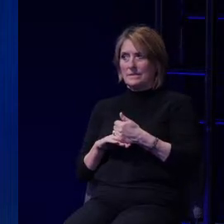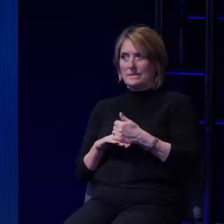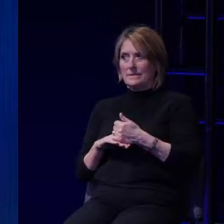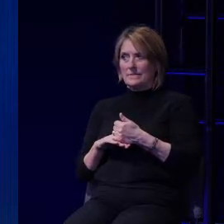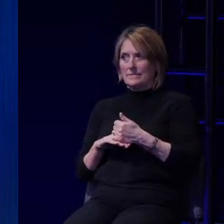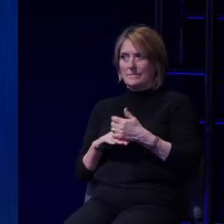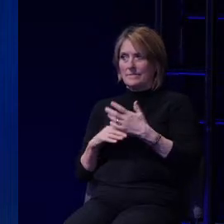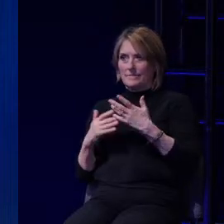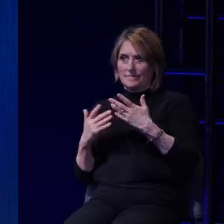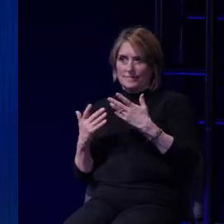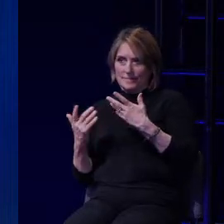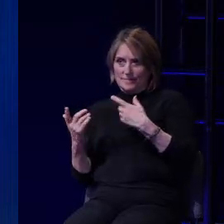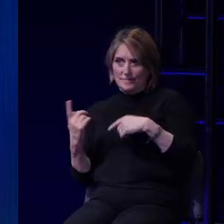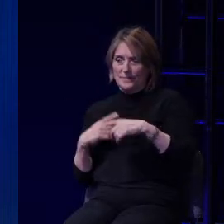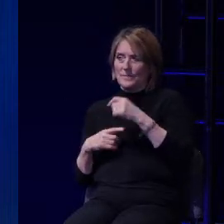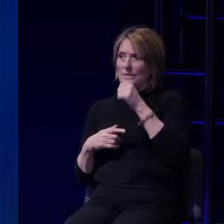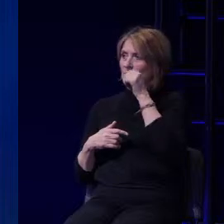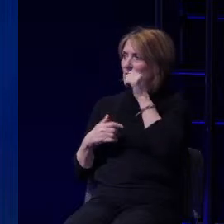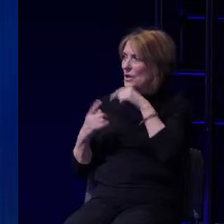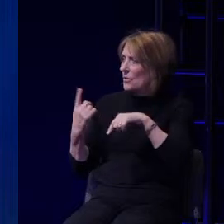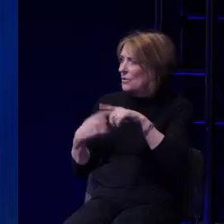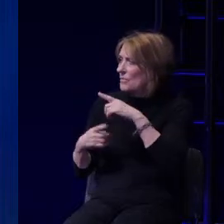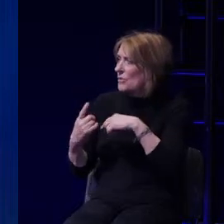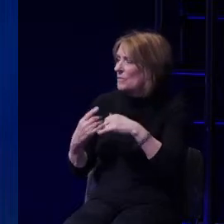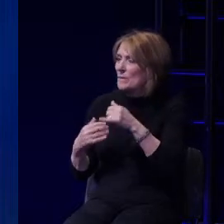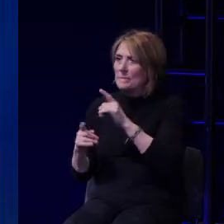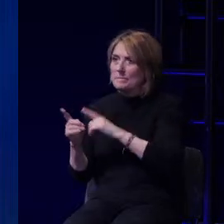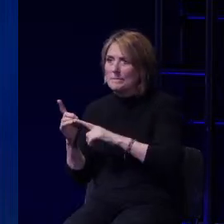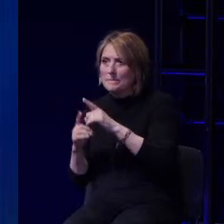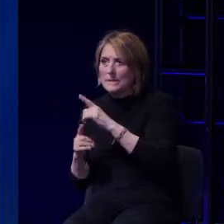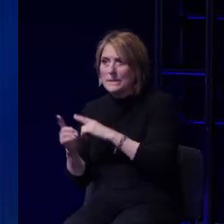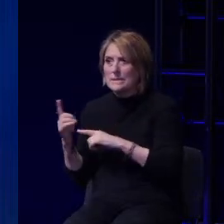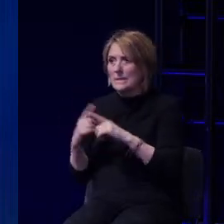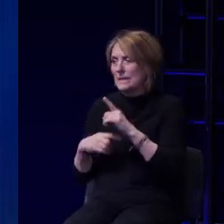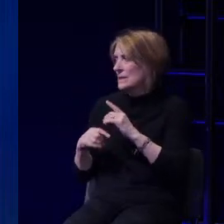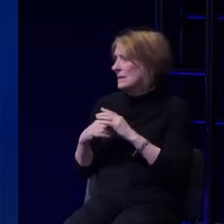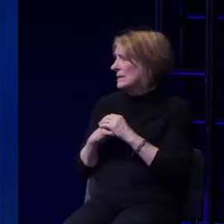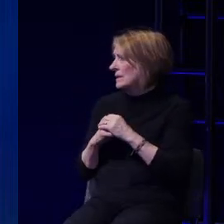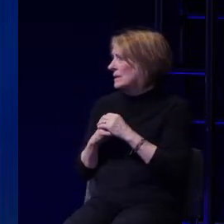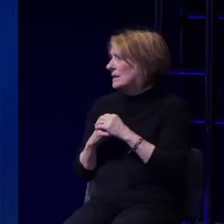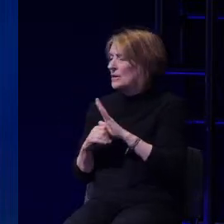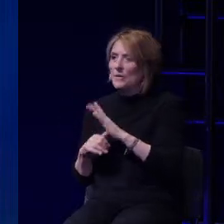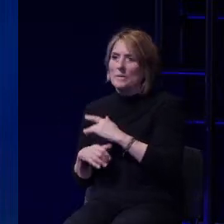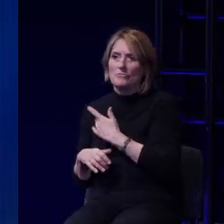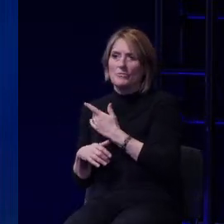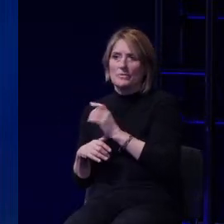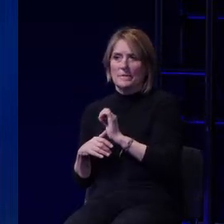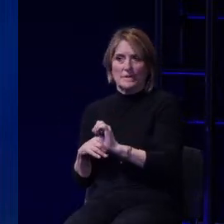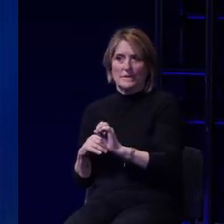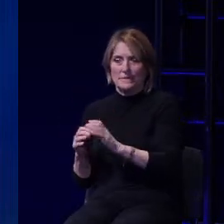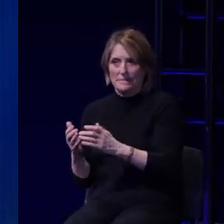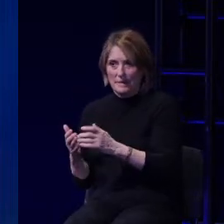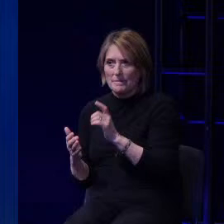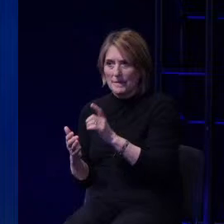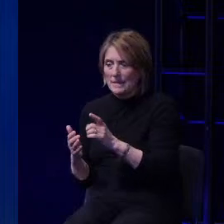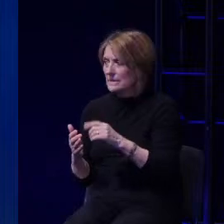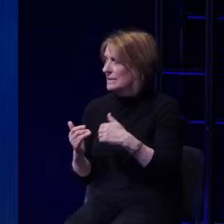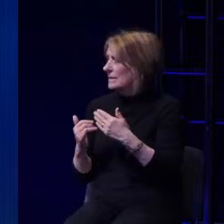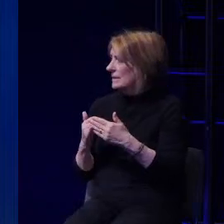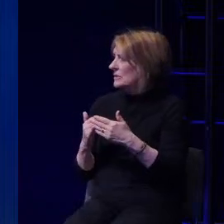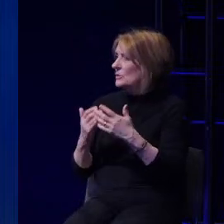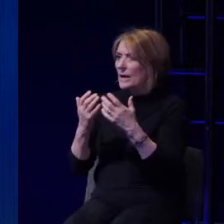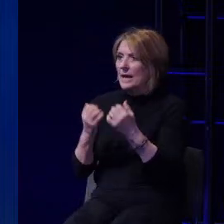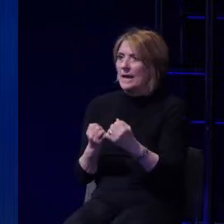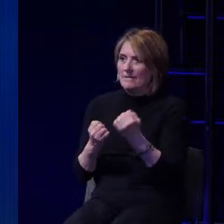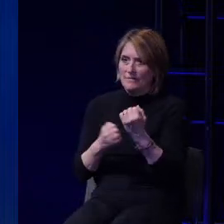get to know them, and you maybe had a meeting with them. But you go, I'm not being rude about this department, but in the end, you've got